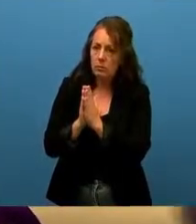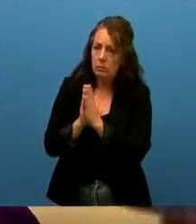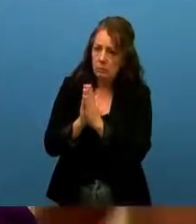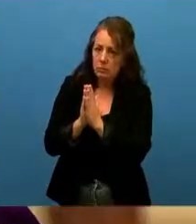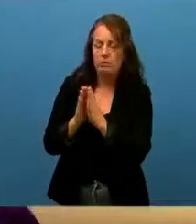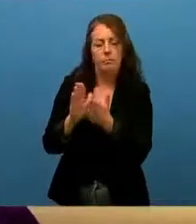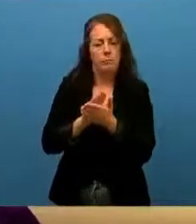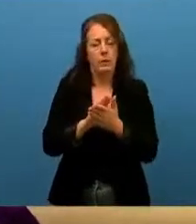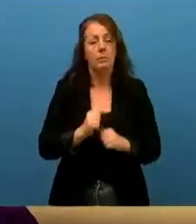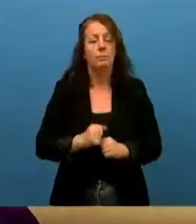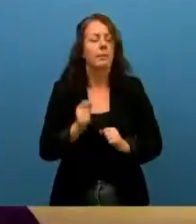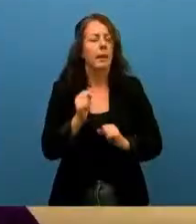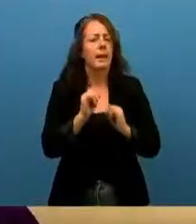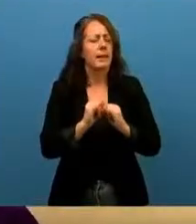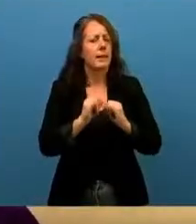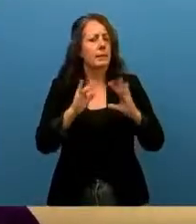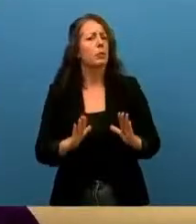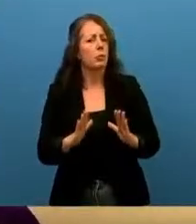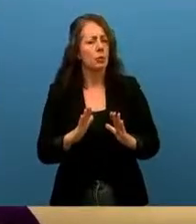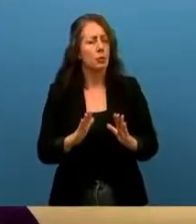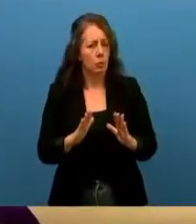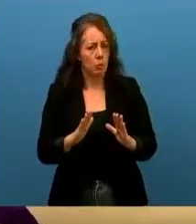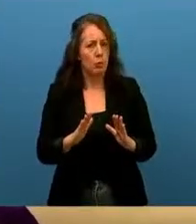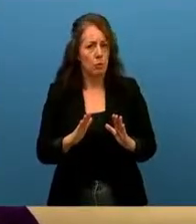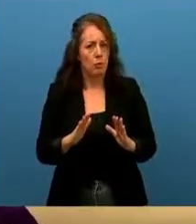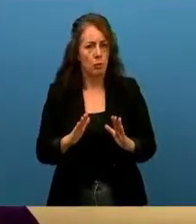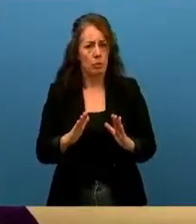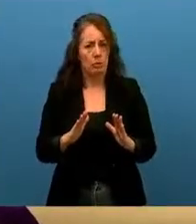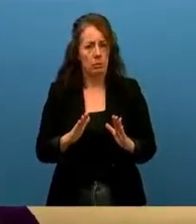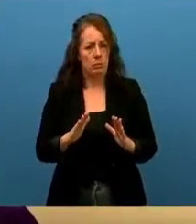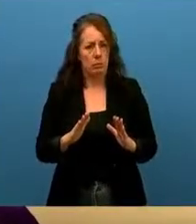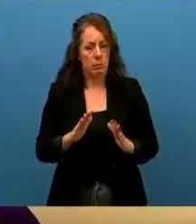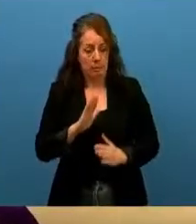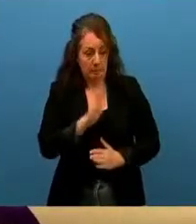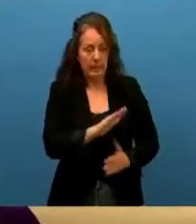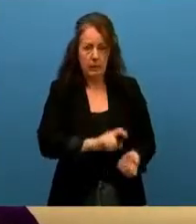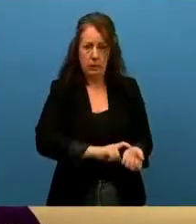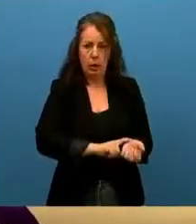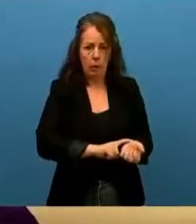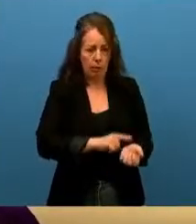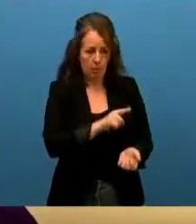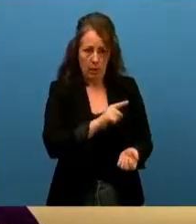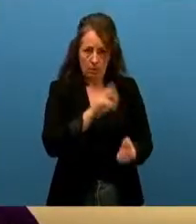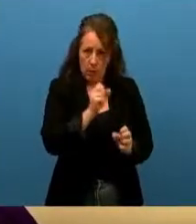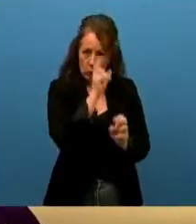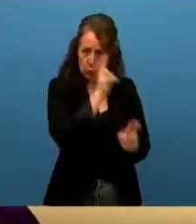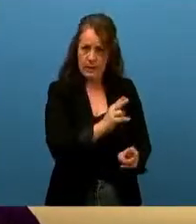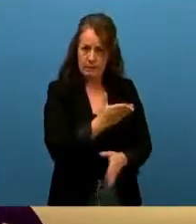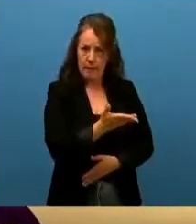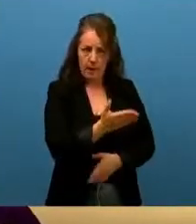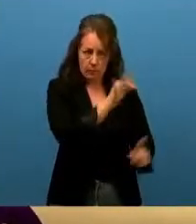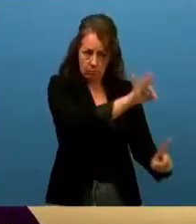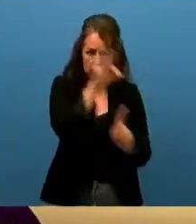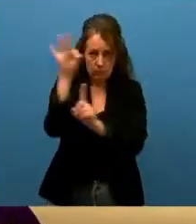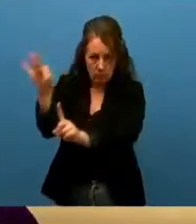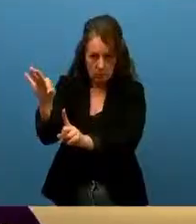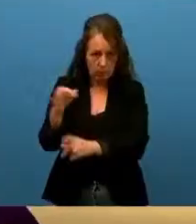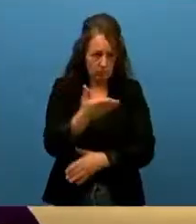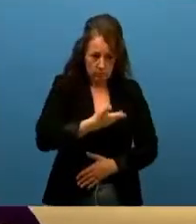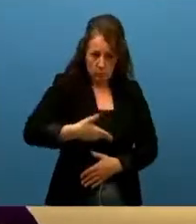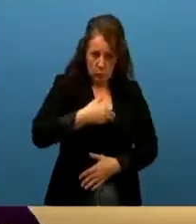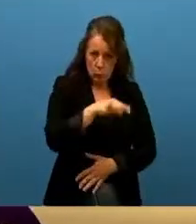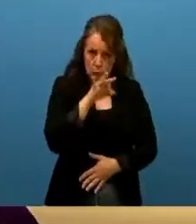be respected and exercised in a manner appropriate to the dignity and equality of Indigenous peoples as all other